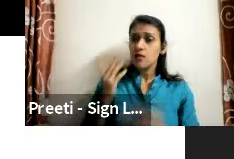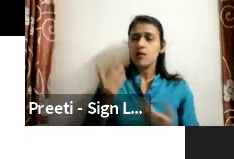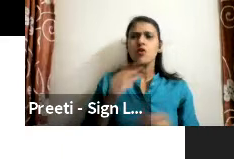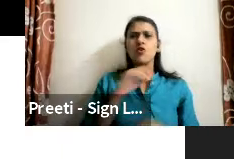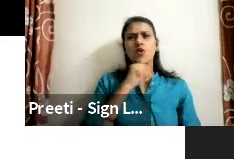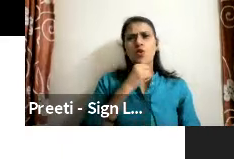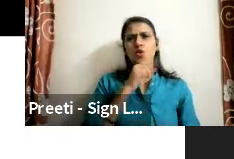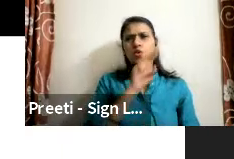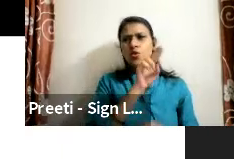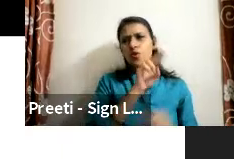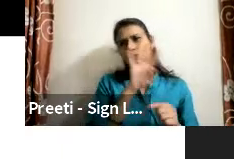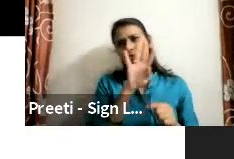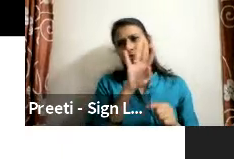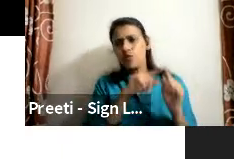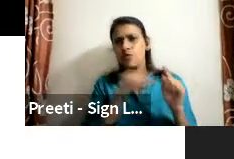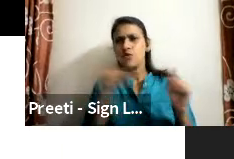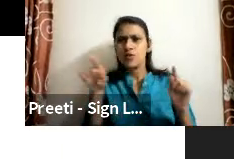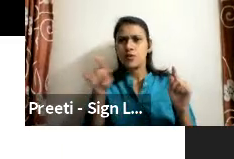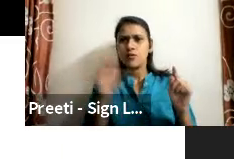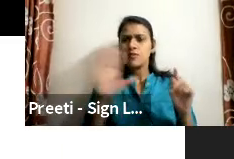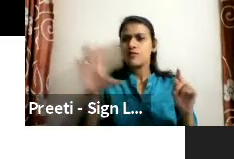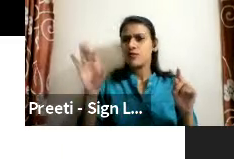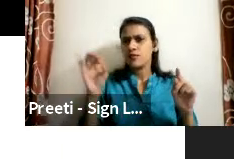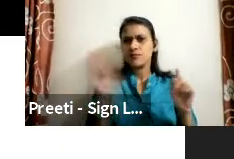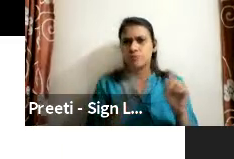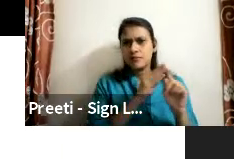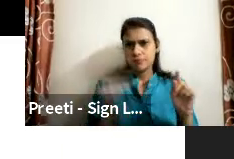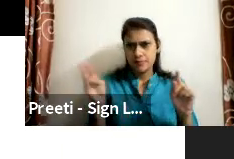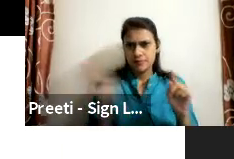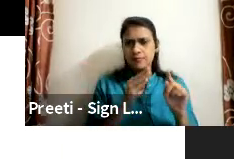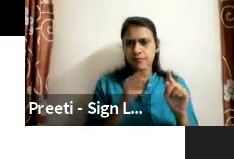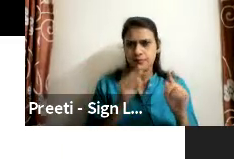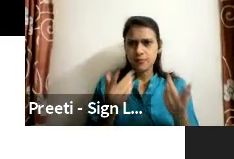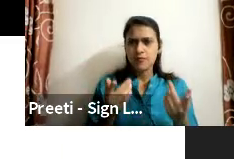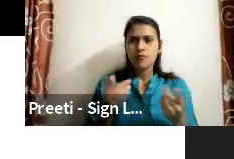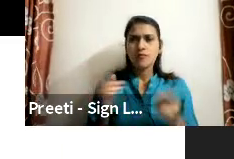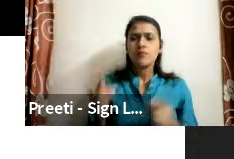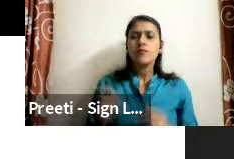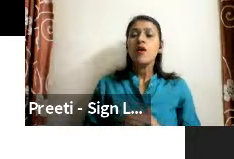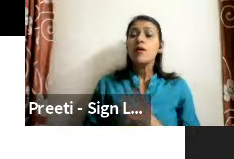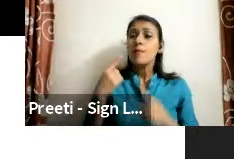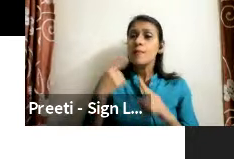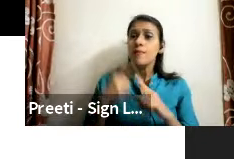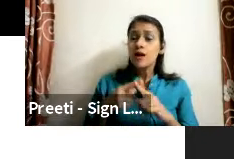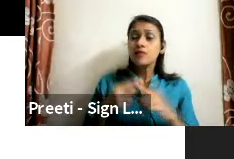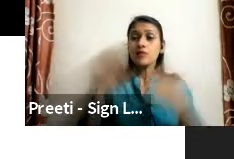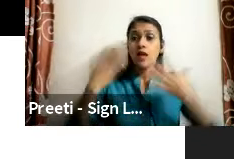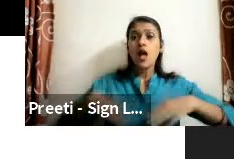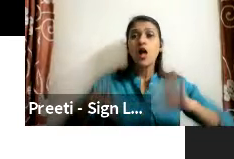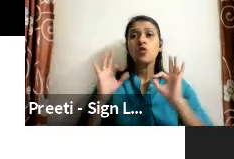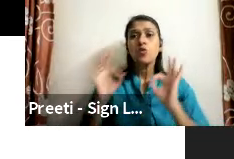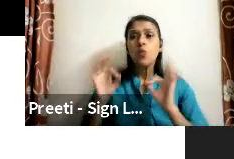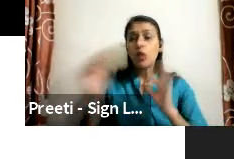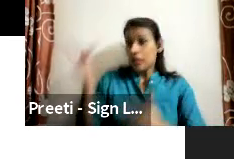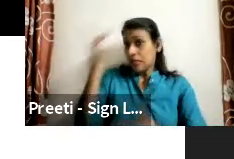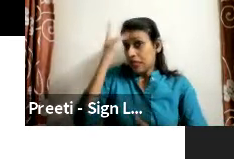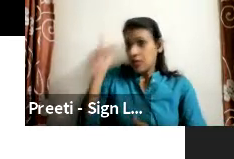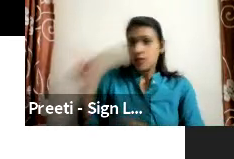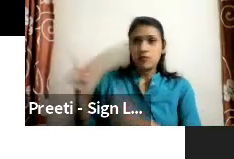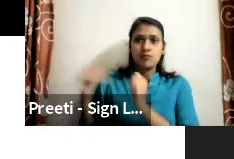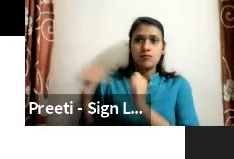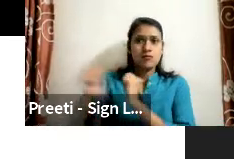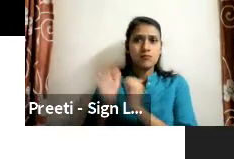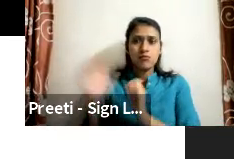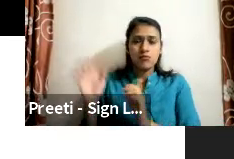to 50 years, should not be having comorbidities like diabetes, hypertension,